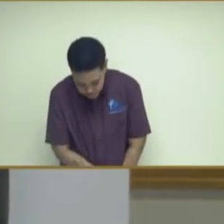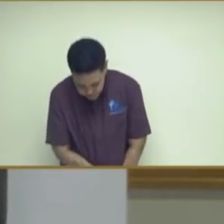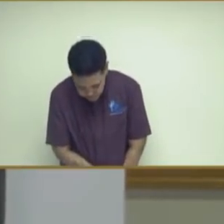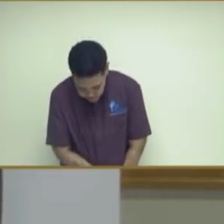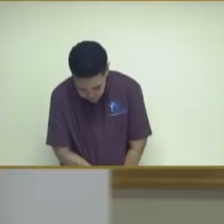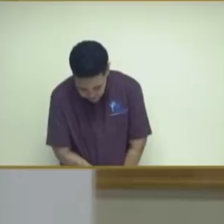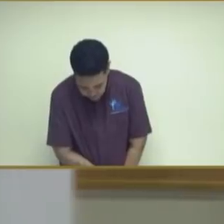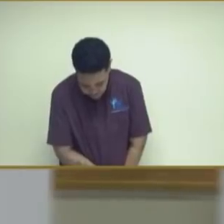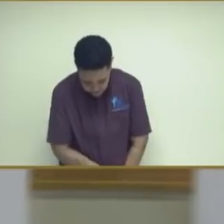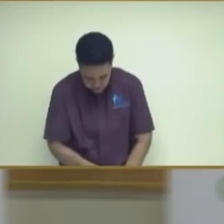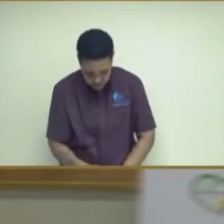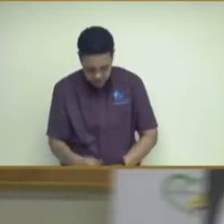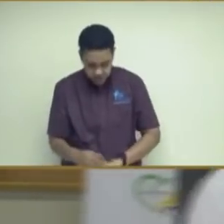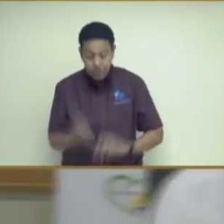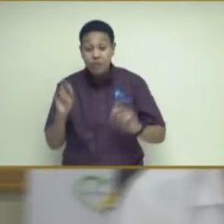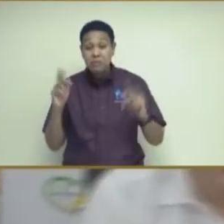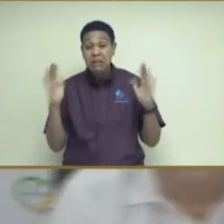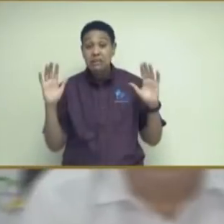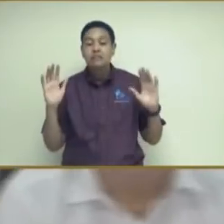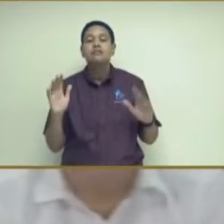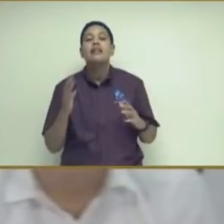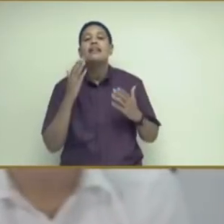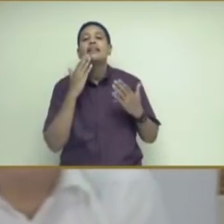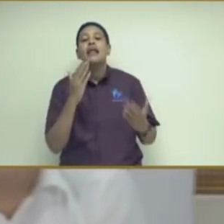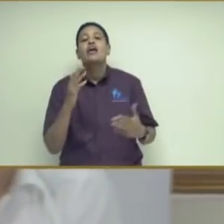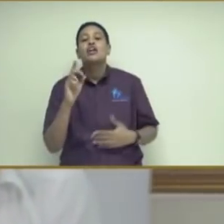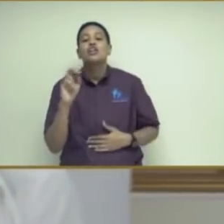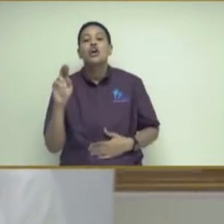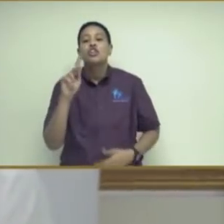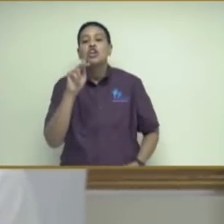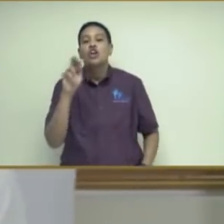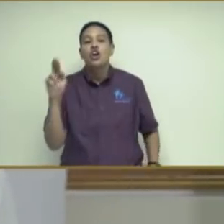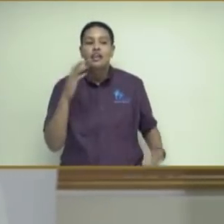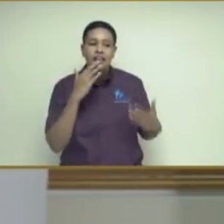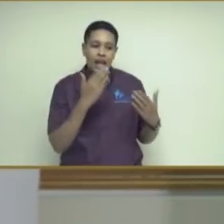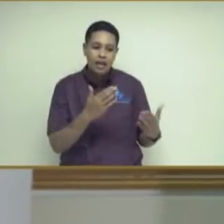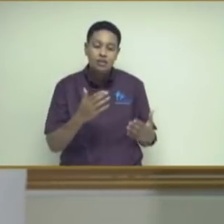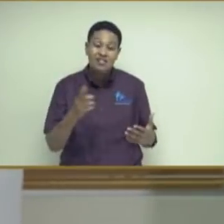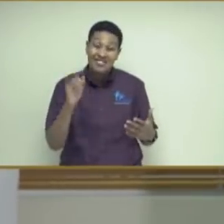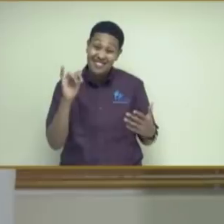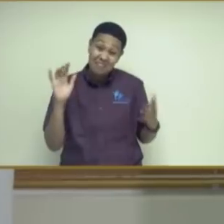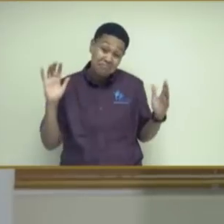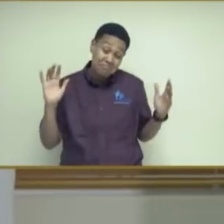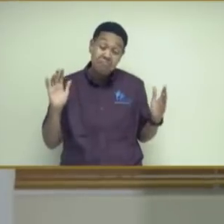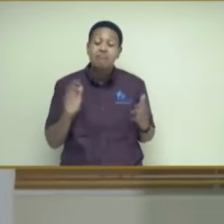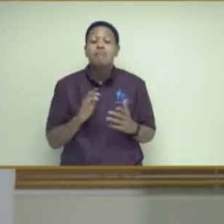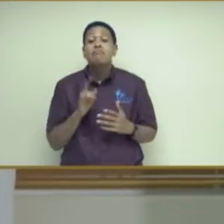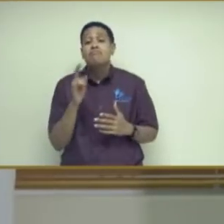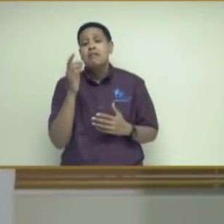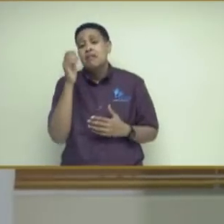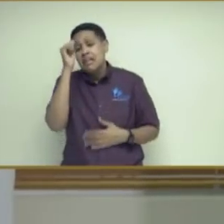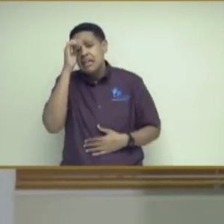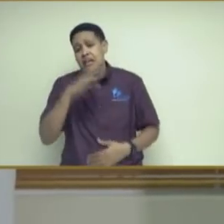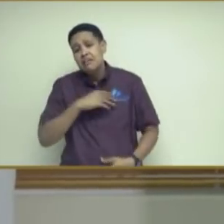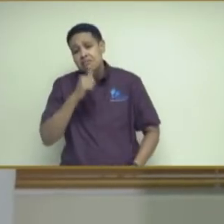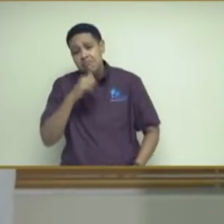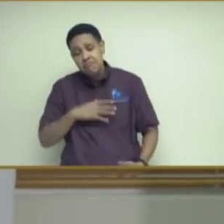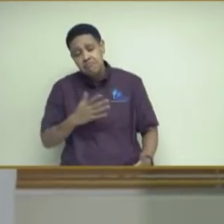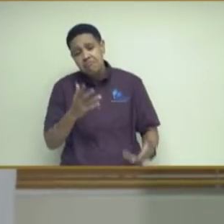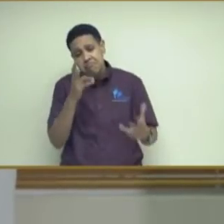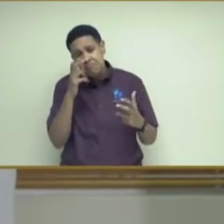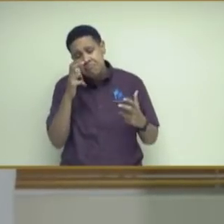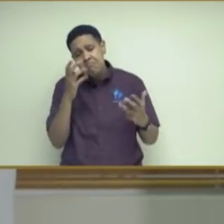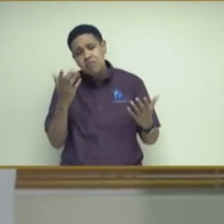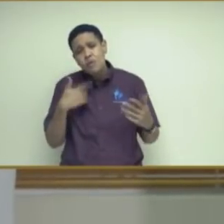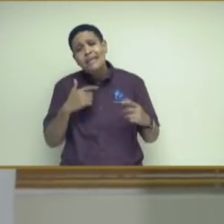Okay. That's it? Yes. All right. Thank you very much, Dr. Webster-Carr. So there you have it, ladies and gentlemen. We've given